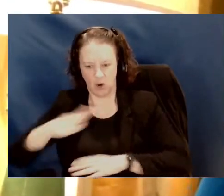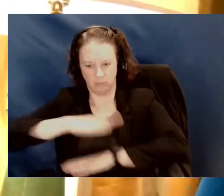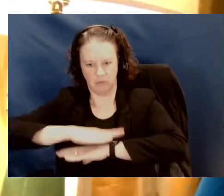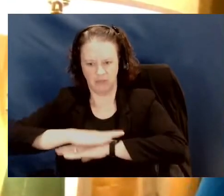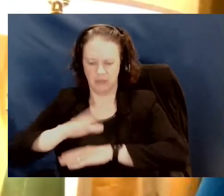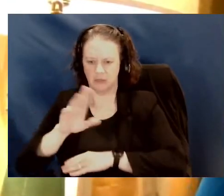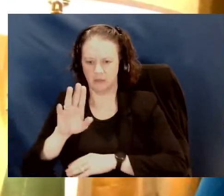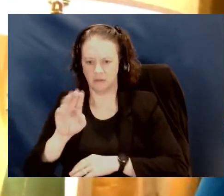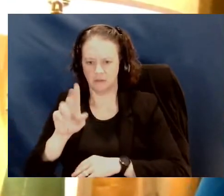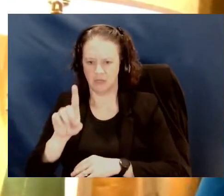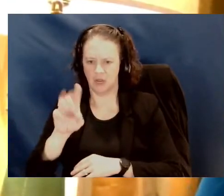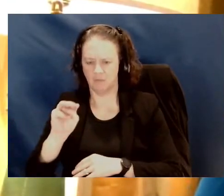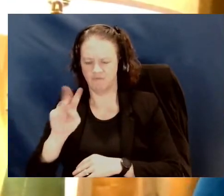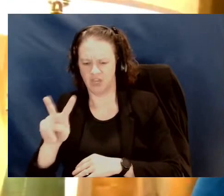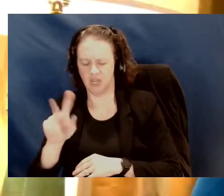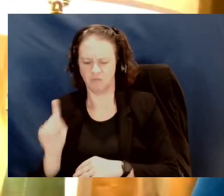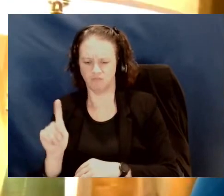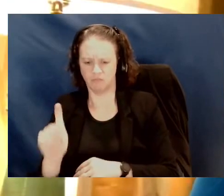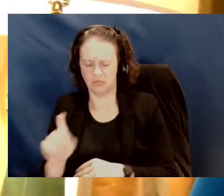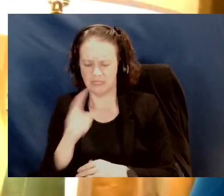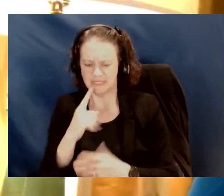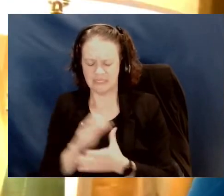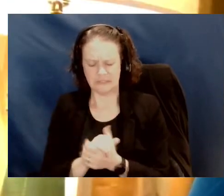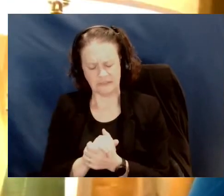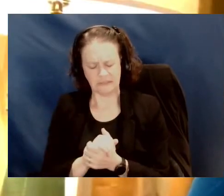and not have to wait for an obscure